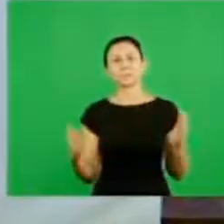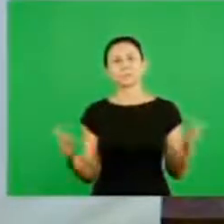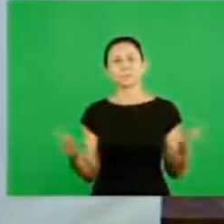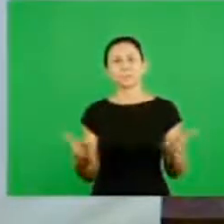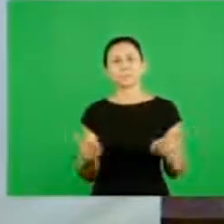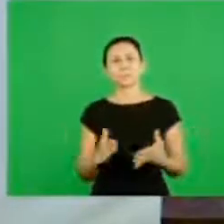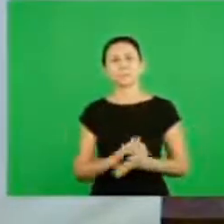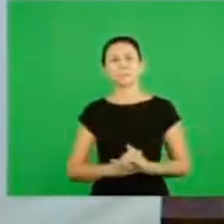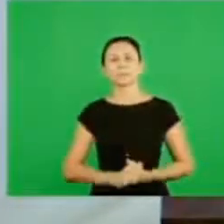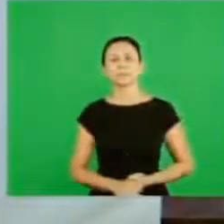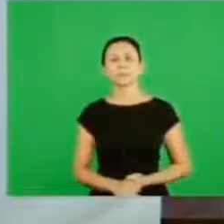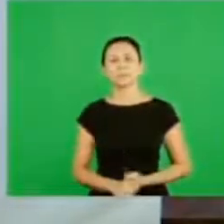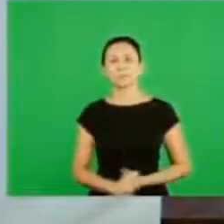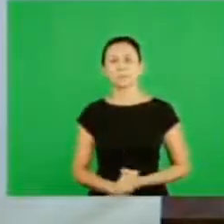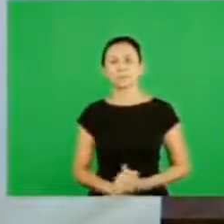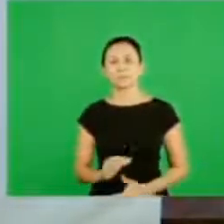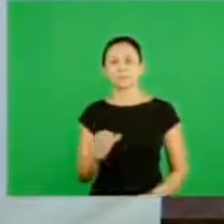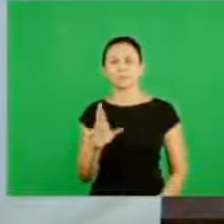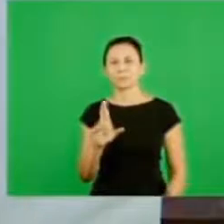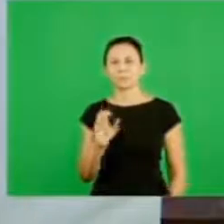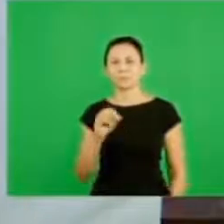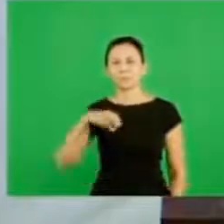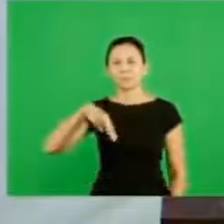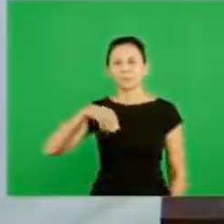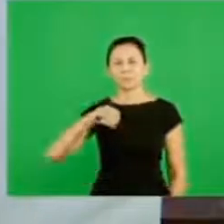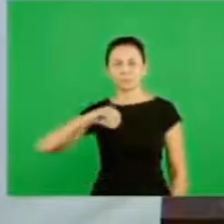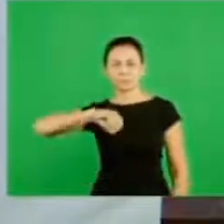do we have to say? And I will show you here.